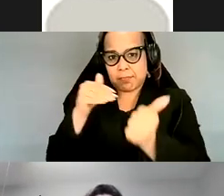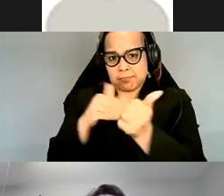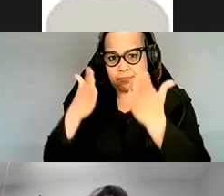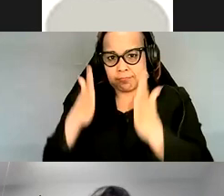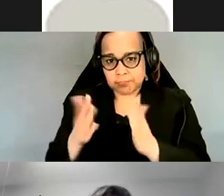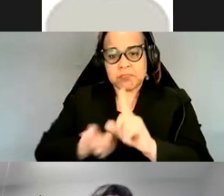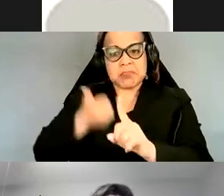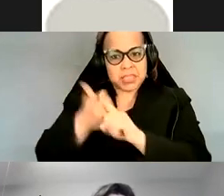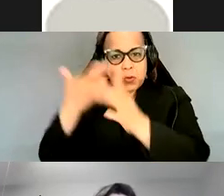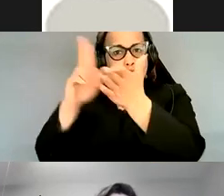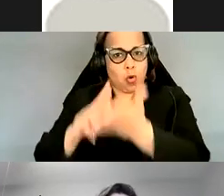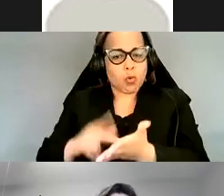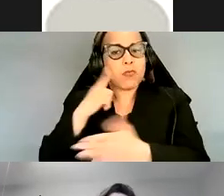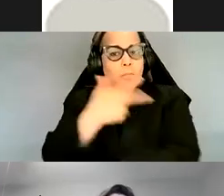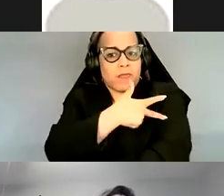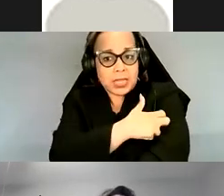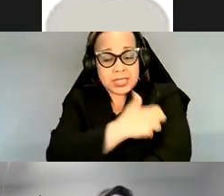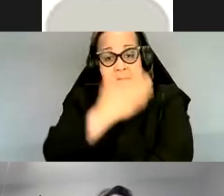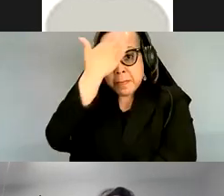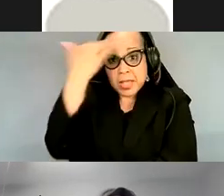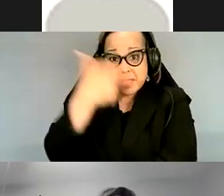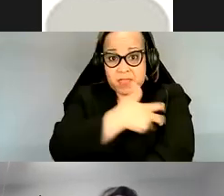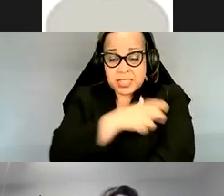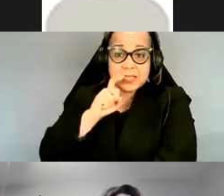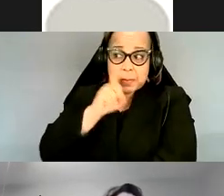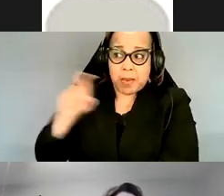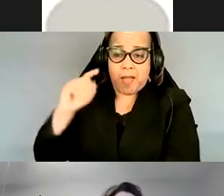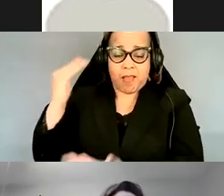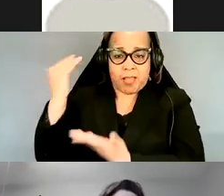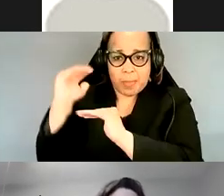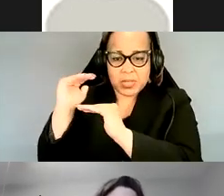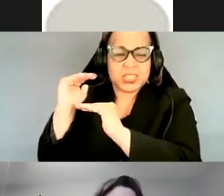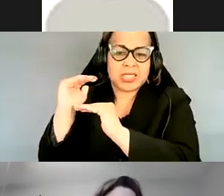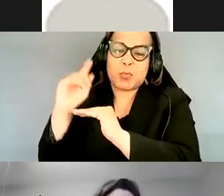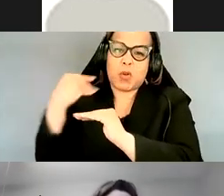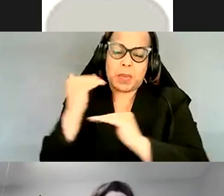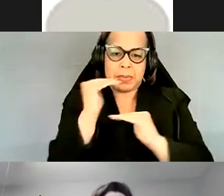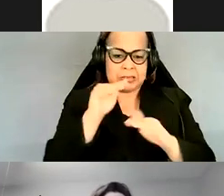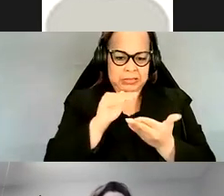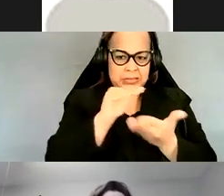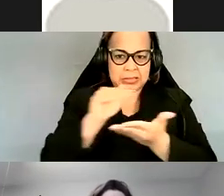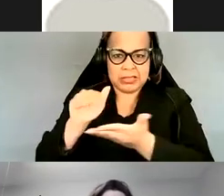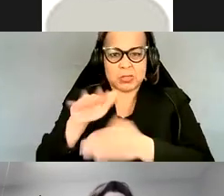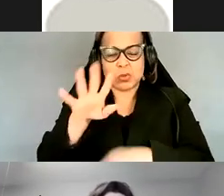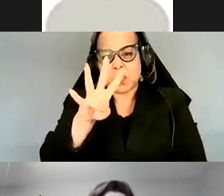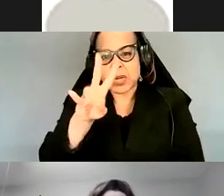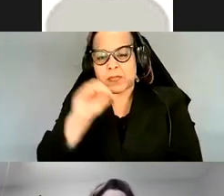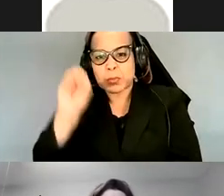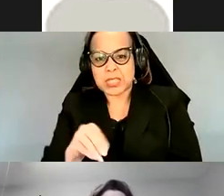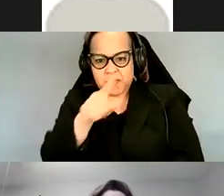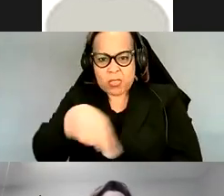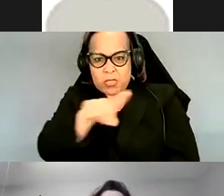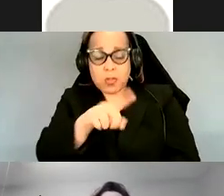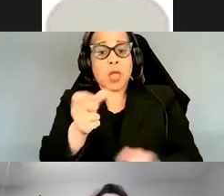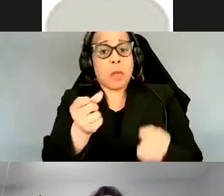are enrolled to get vaccine. Because of vaccine supply limitations, we've only been able to give vaccine to about 47% of those, but